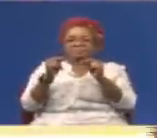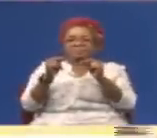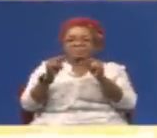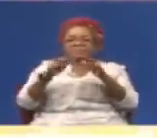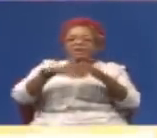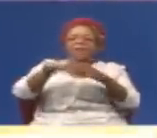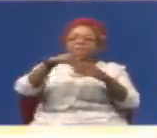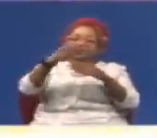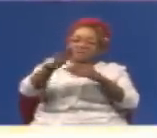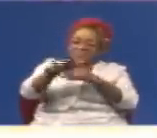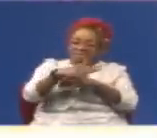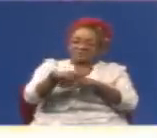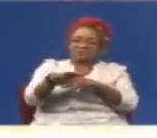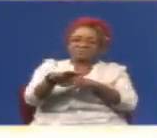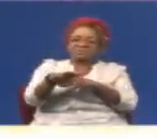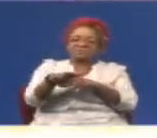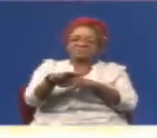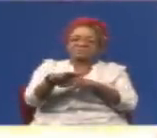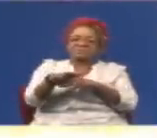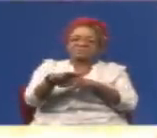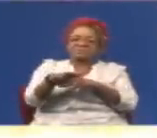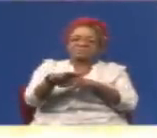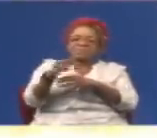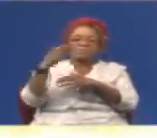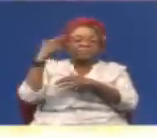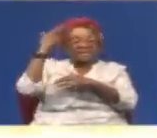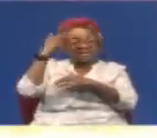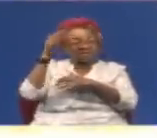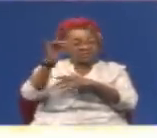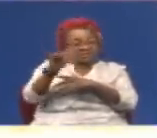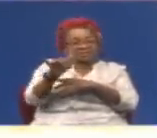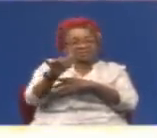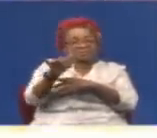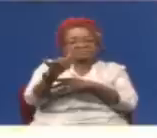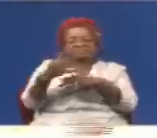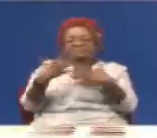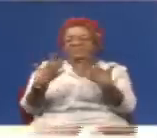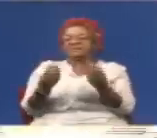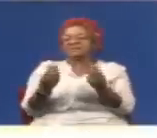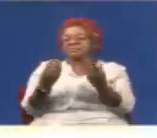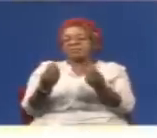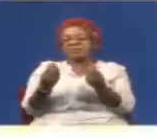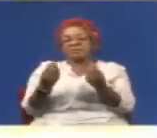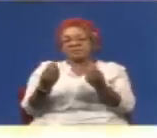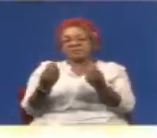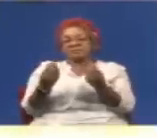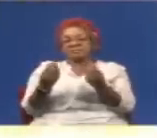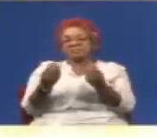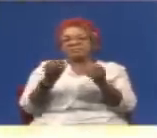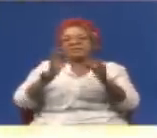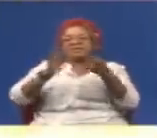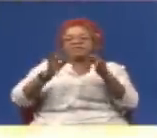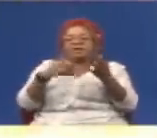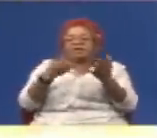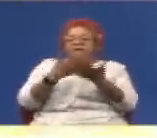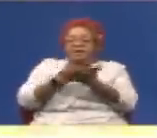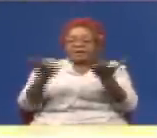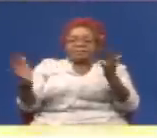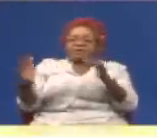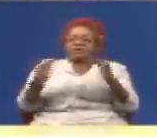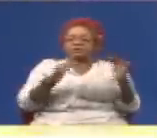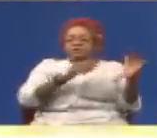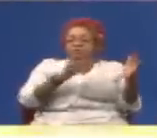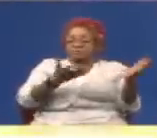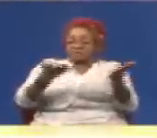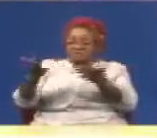the parliament. Now, the reason for that is very simple, that if there is any motion to be taken into